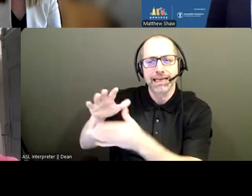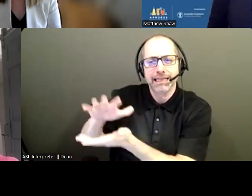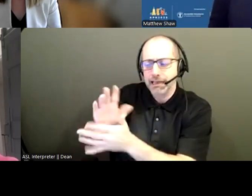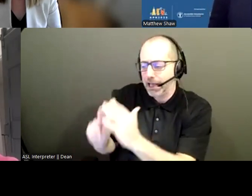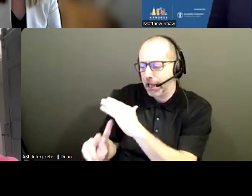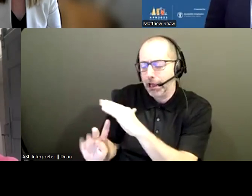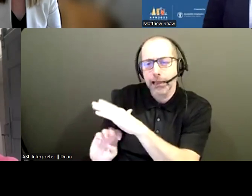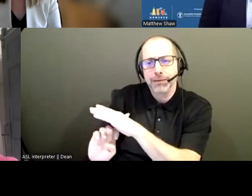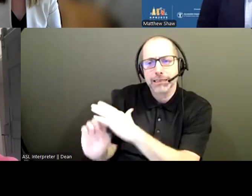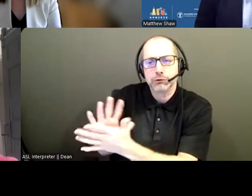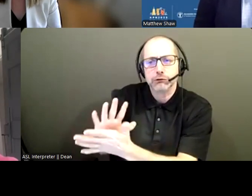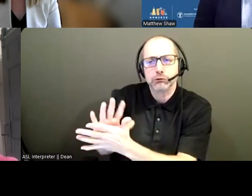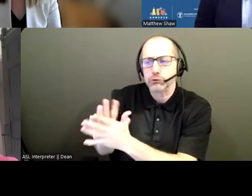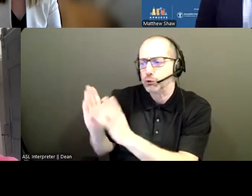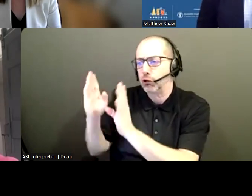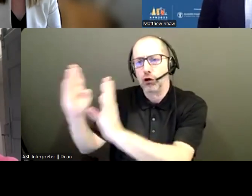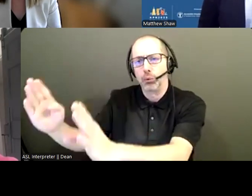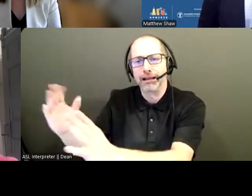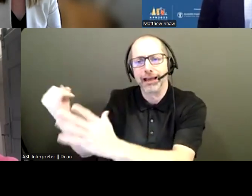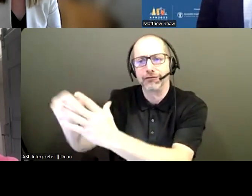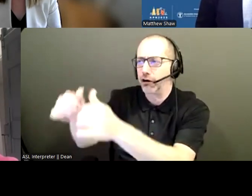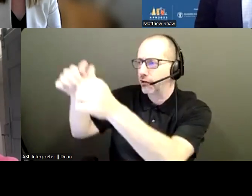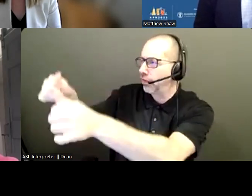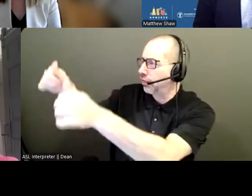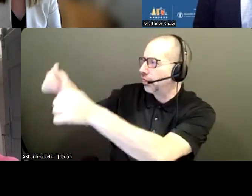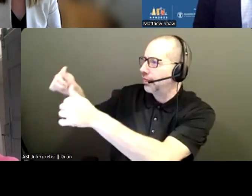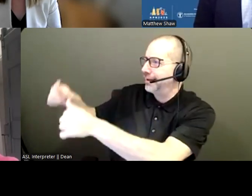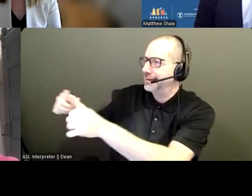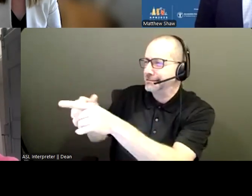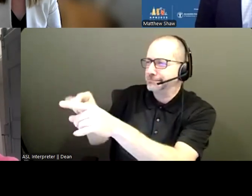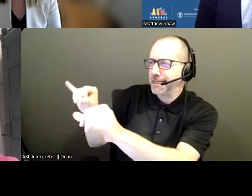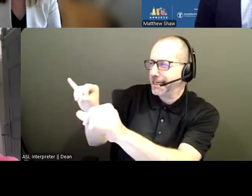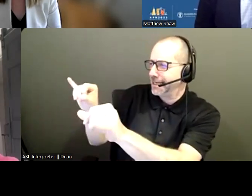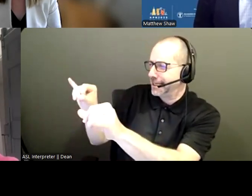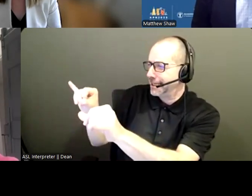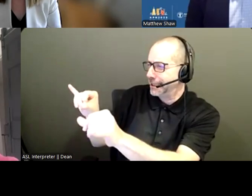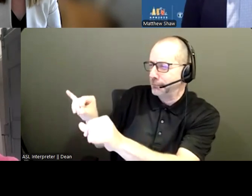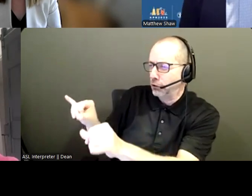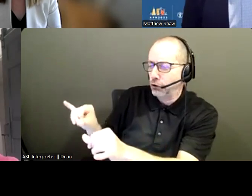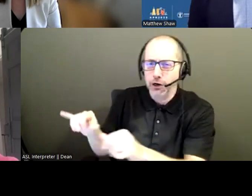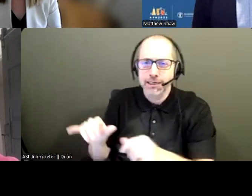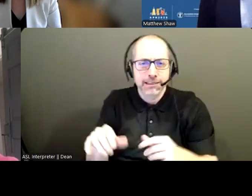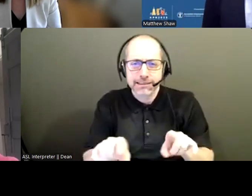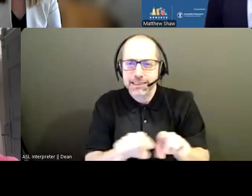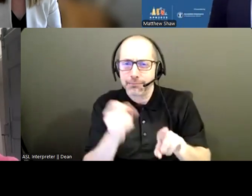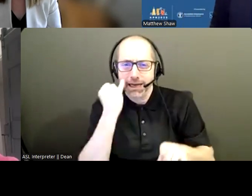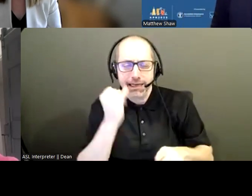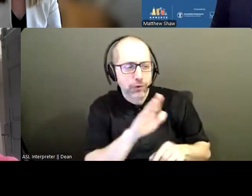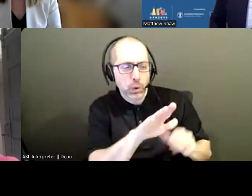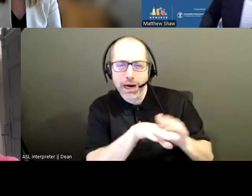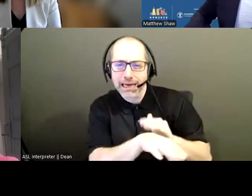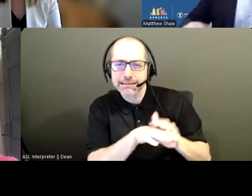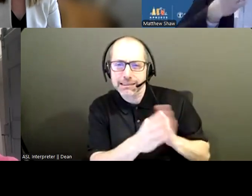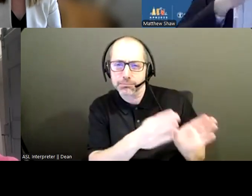in the same forms and templates, and they're putting the information in of what people think is